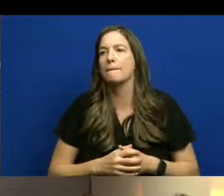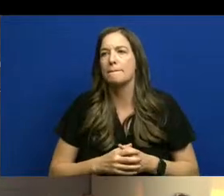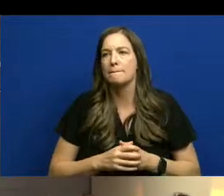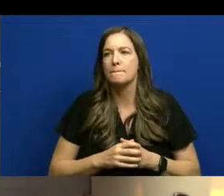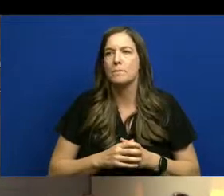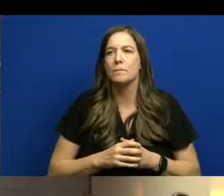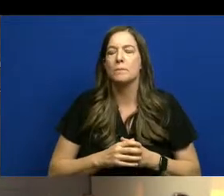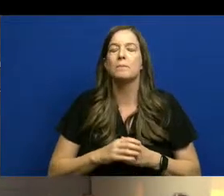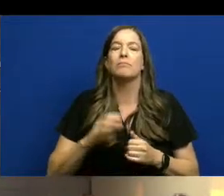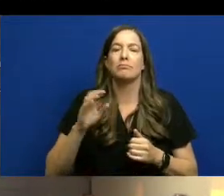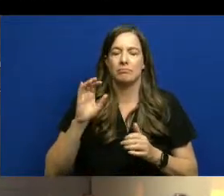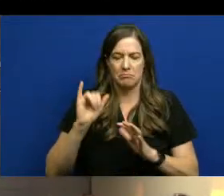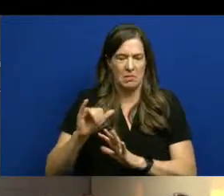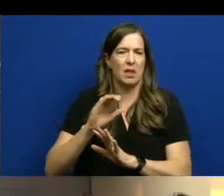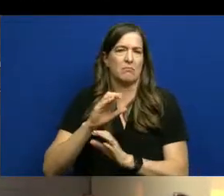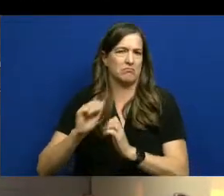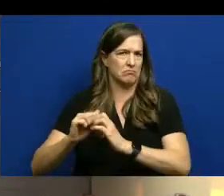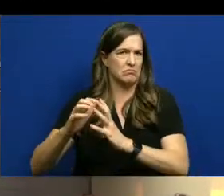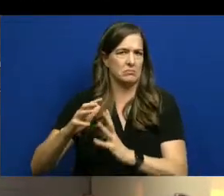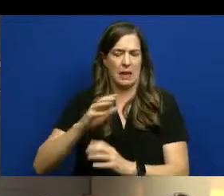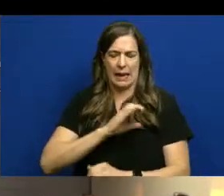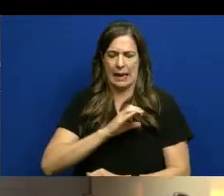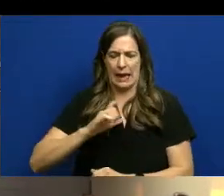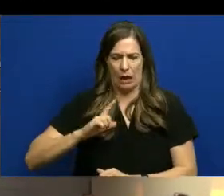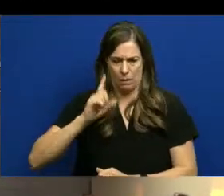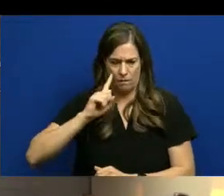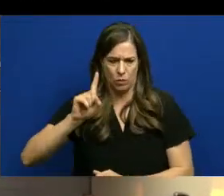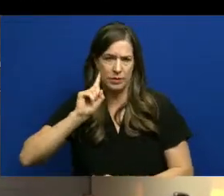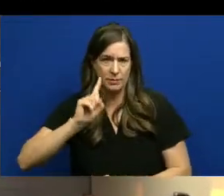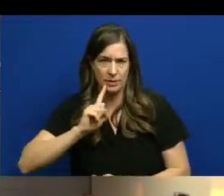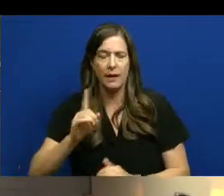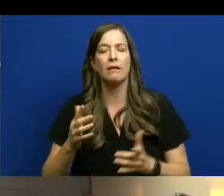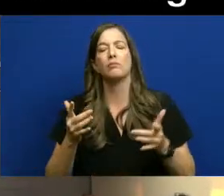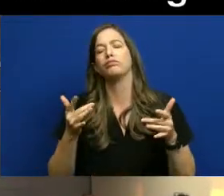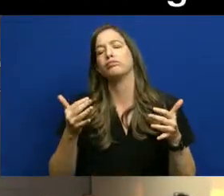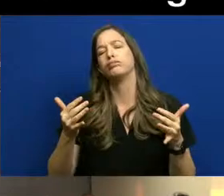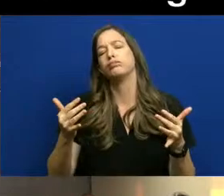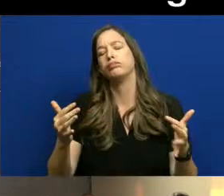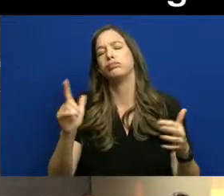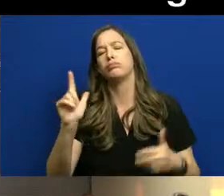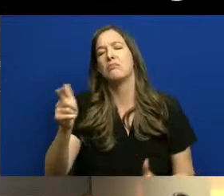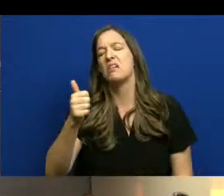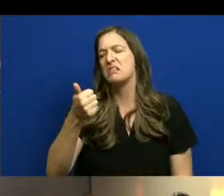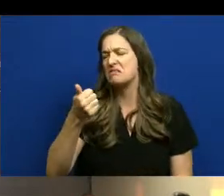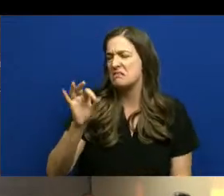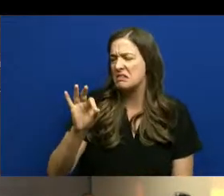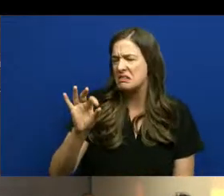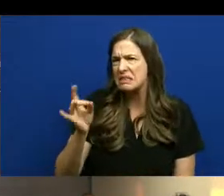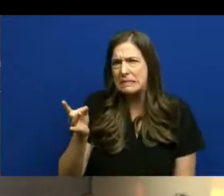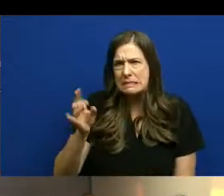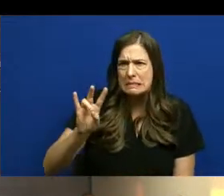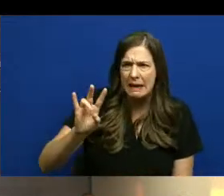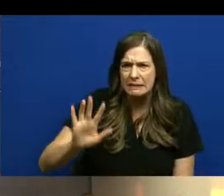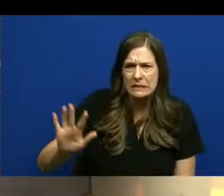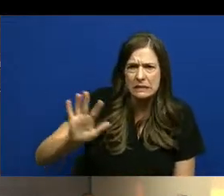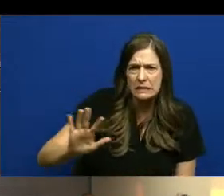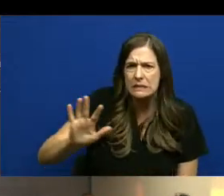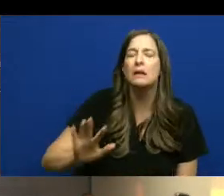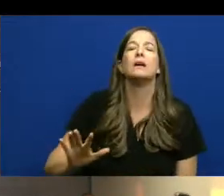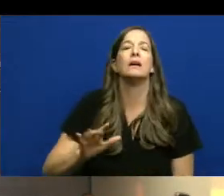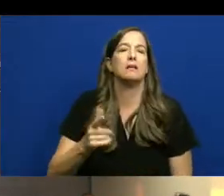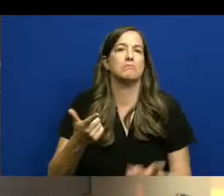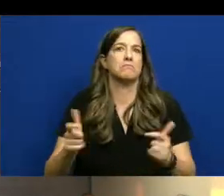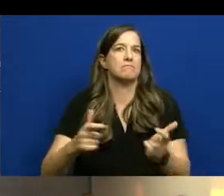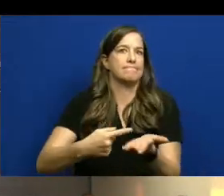it was the Council for the Deaf. Then later in 1987, I believe, we had a